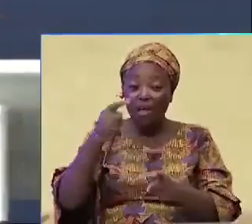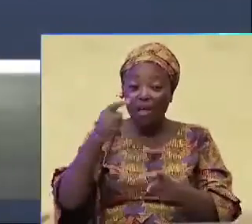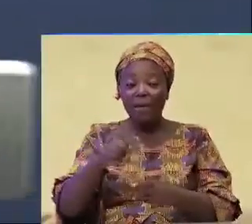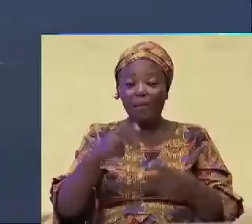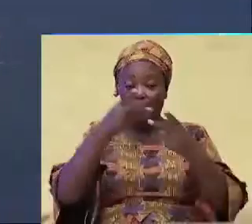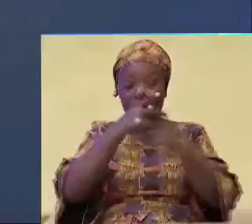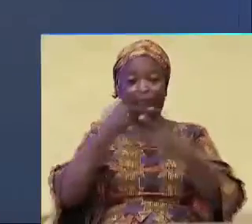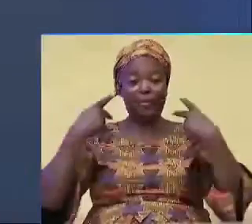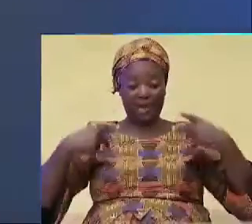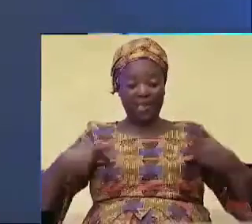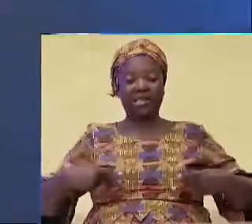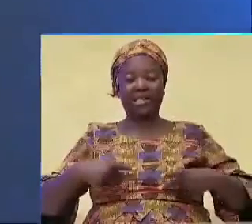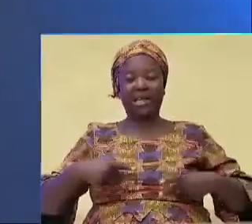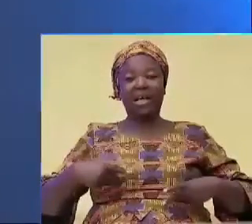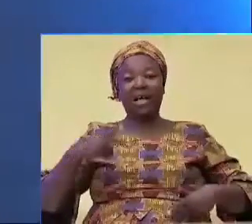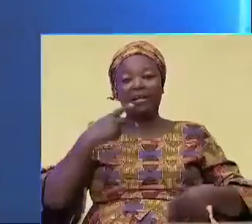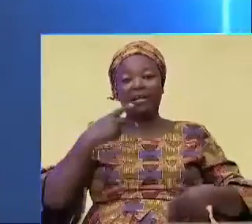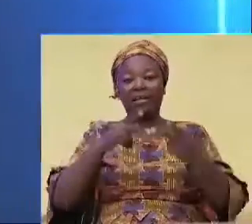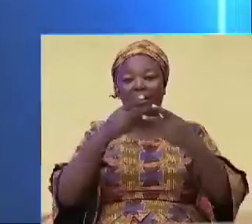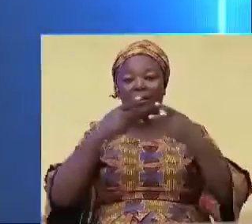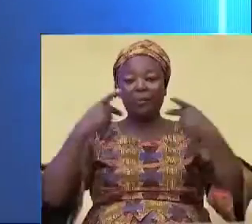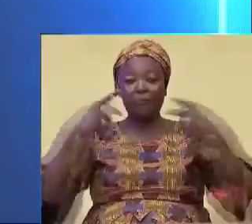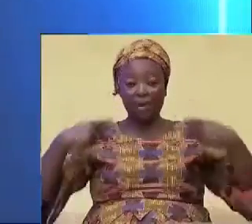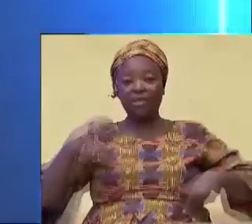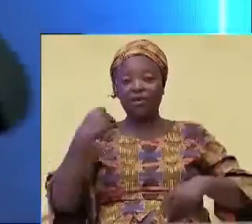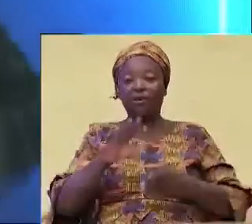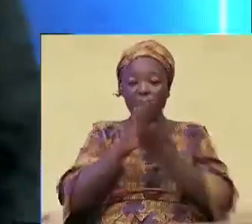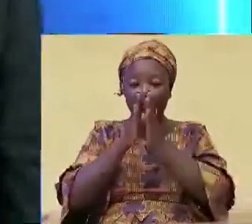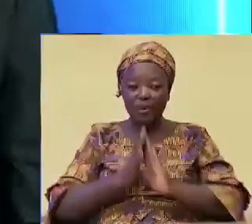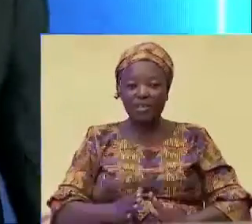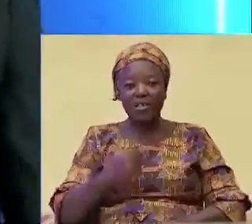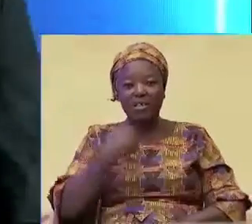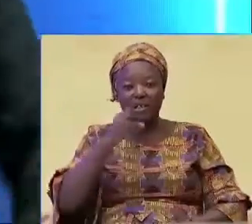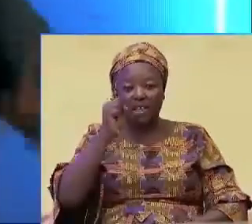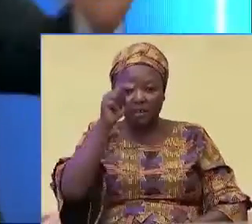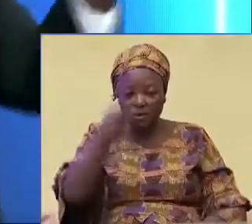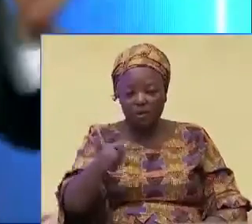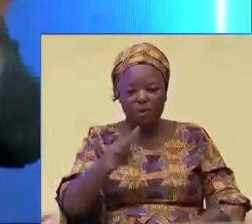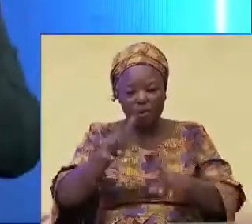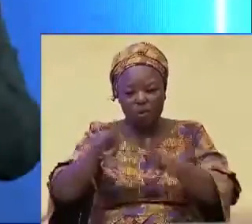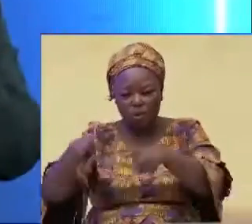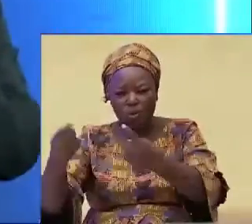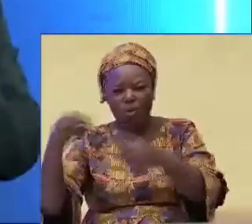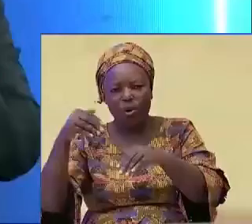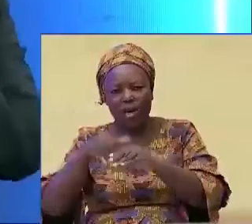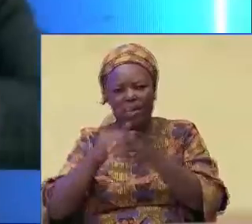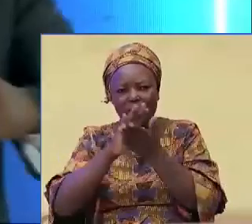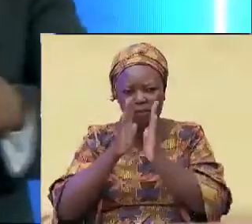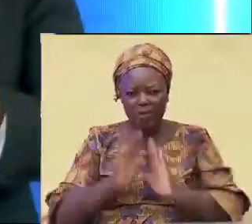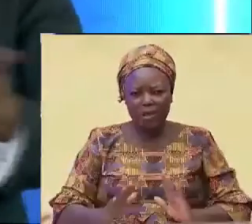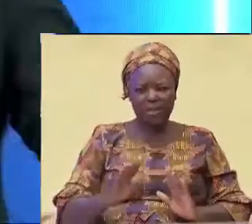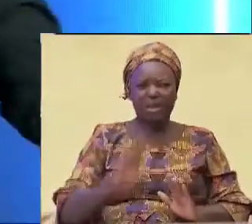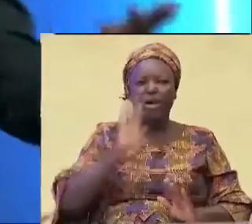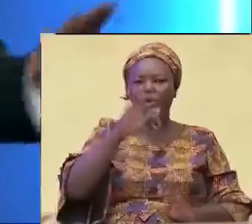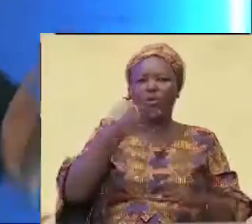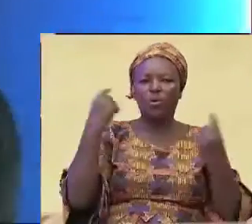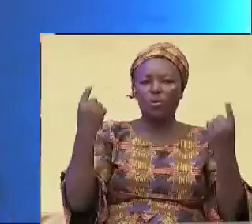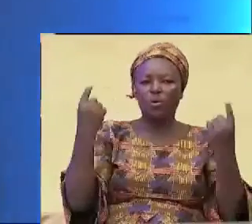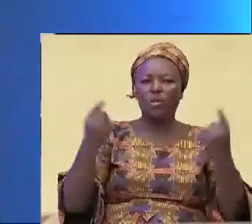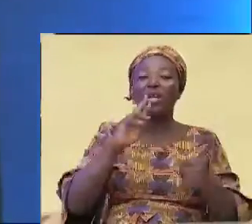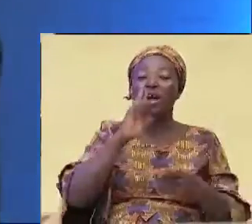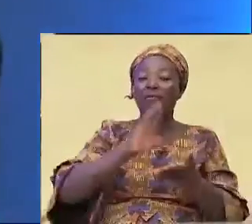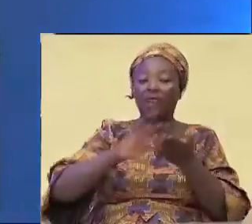When the Prince of Peace tells you, go in peace, your sins